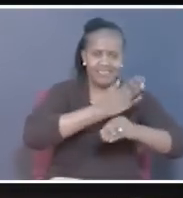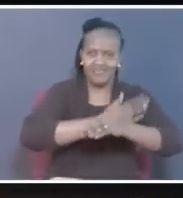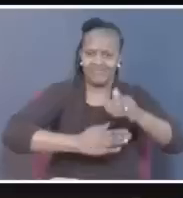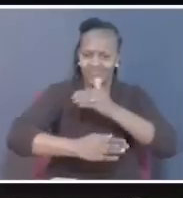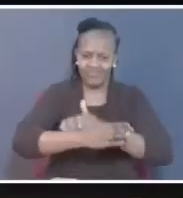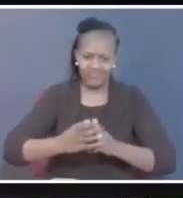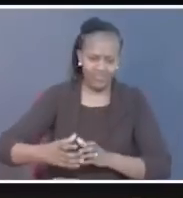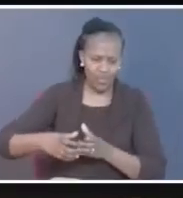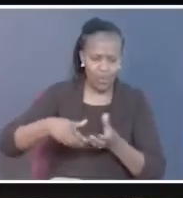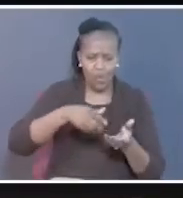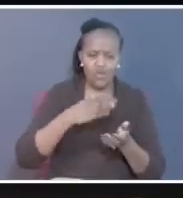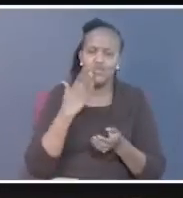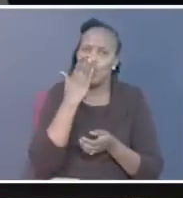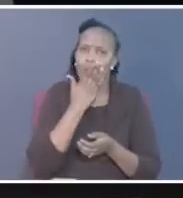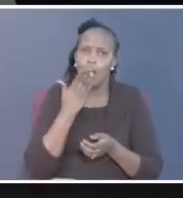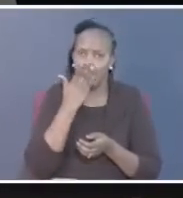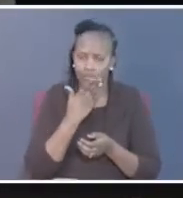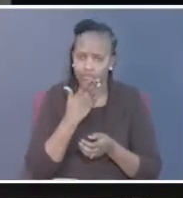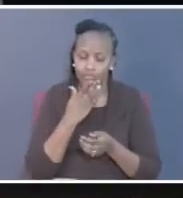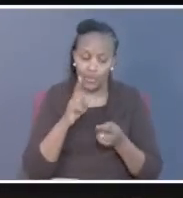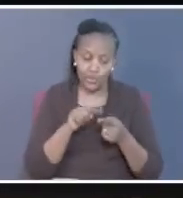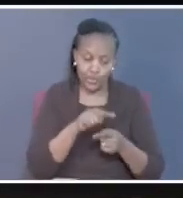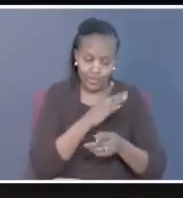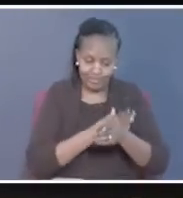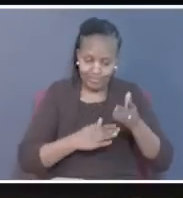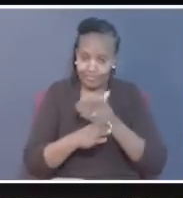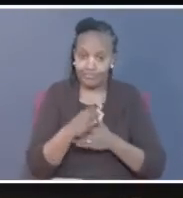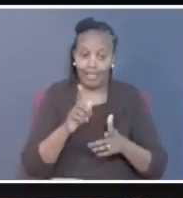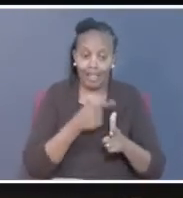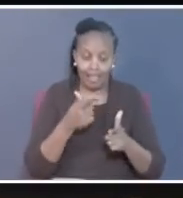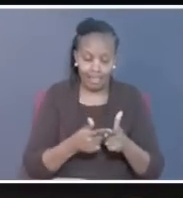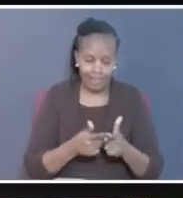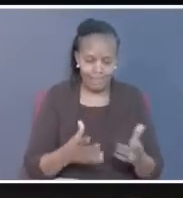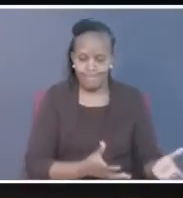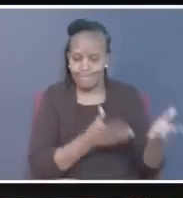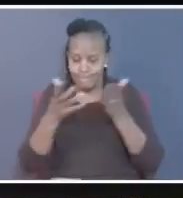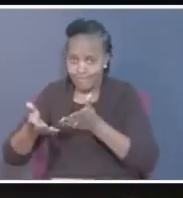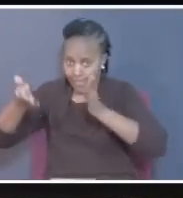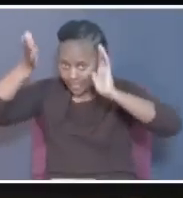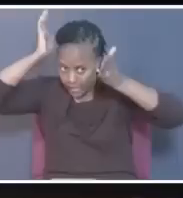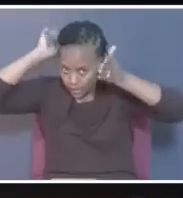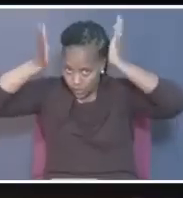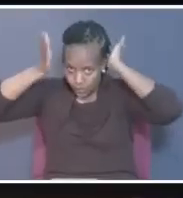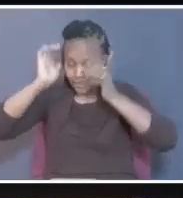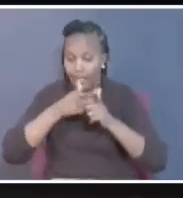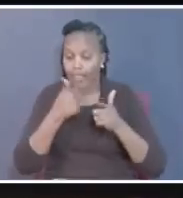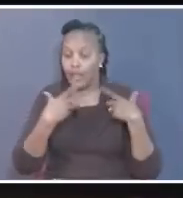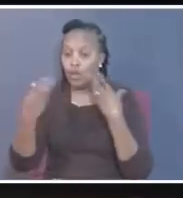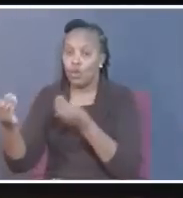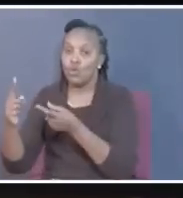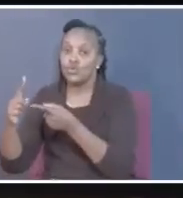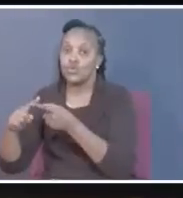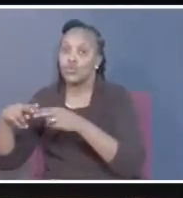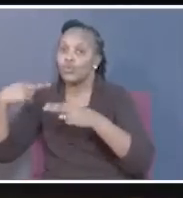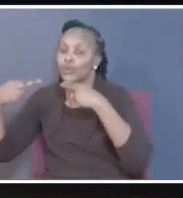pouring oil and wine on them. And he put him on his own beast and brought him to an inn and took care